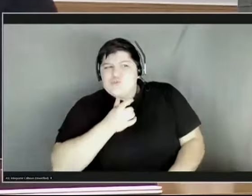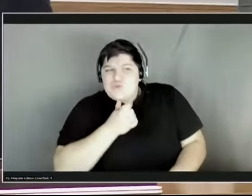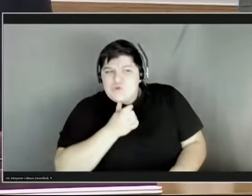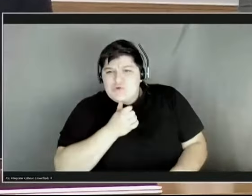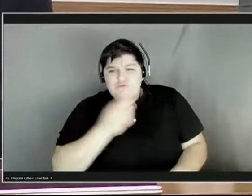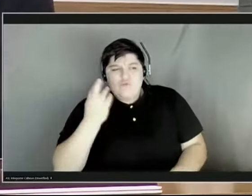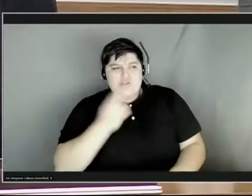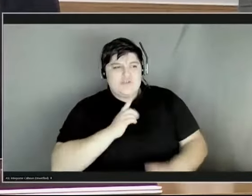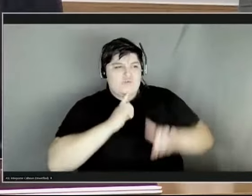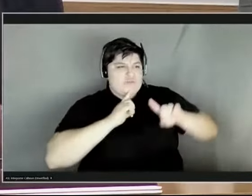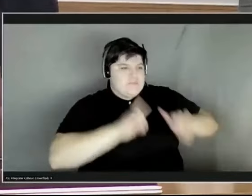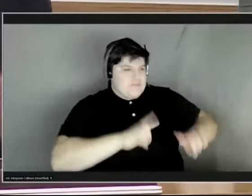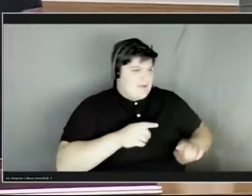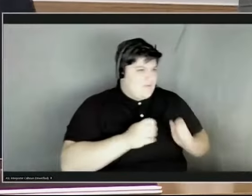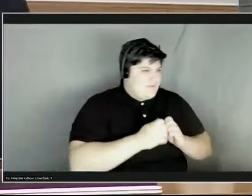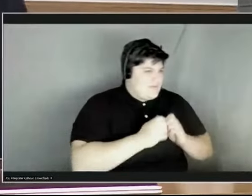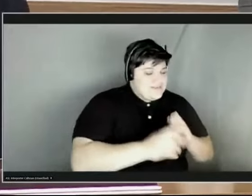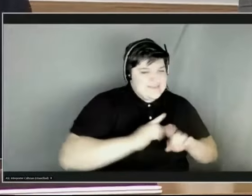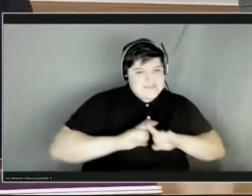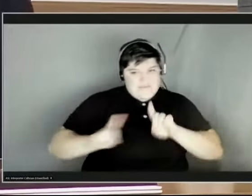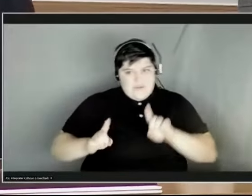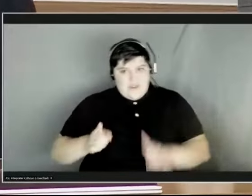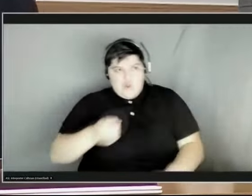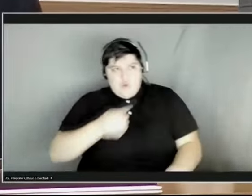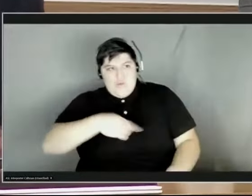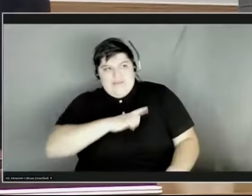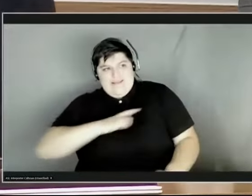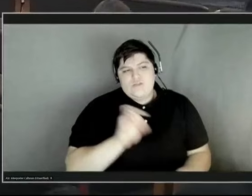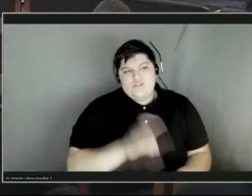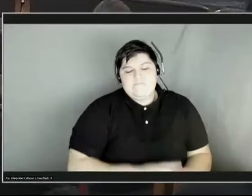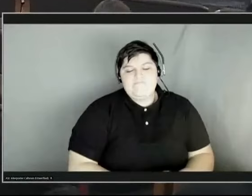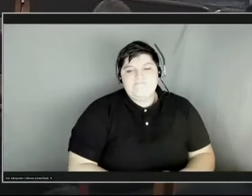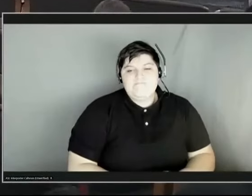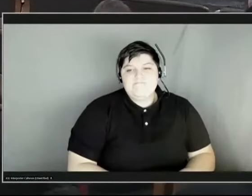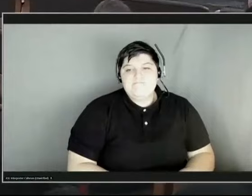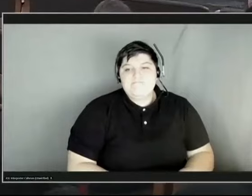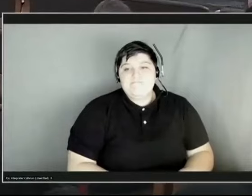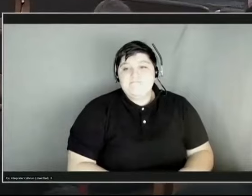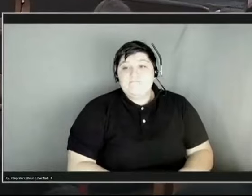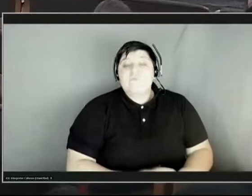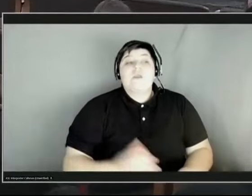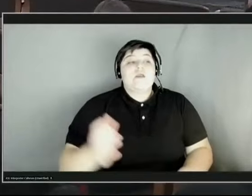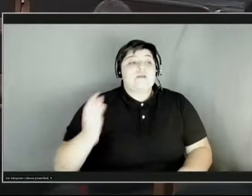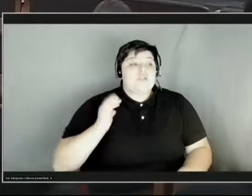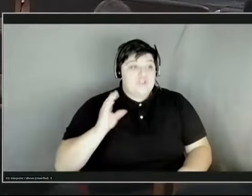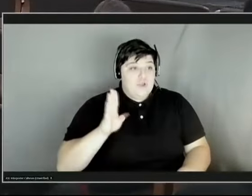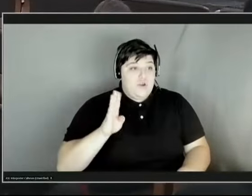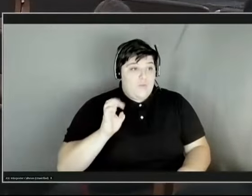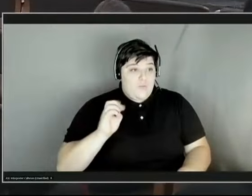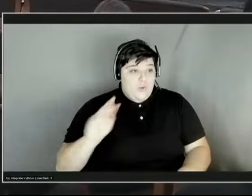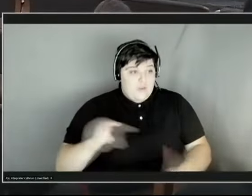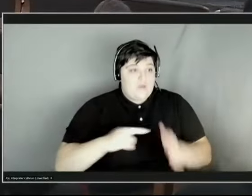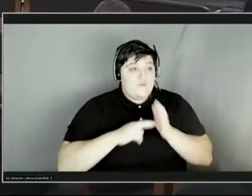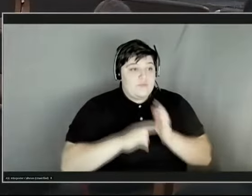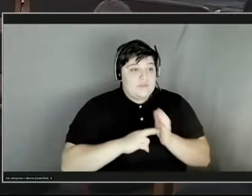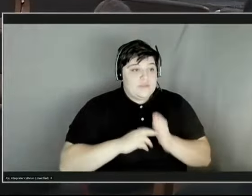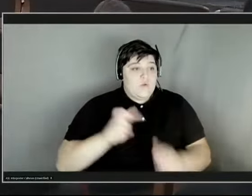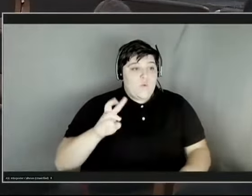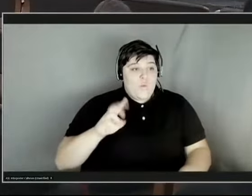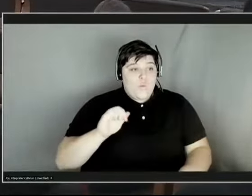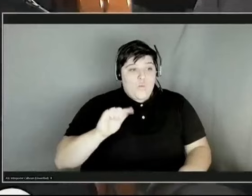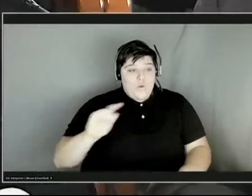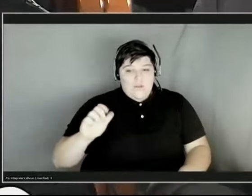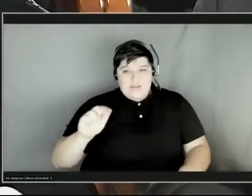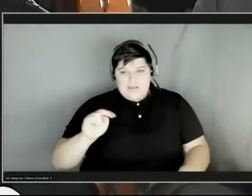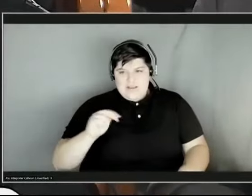respond to that differently than you did when we asked that question? Chair Bowman and Representative Wallen, I don't think it